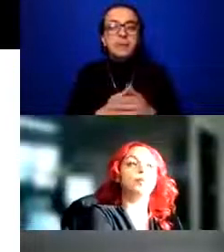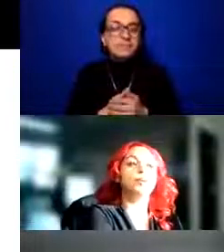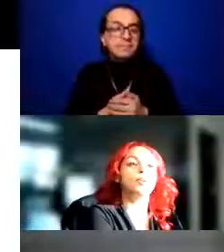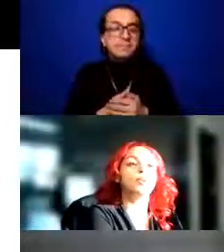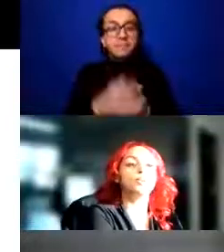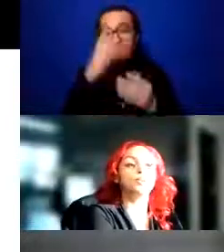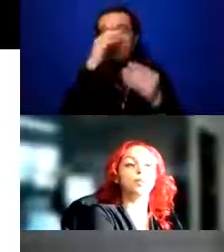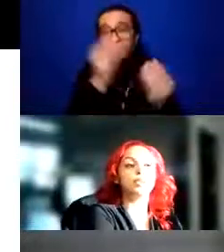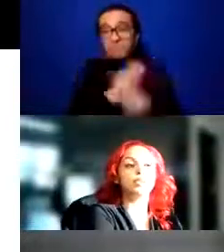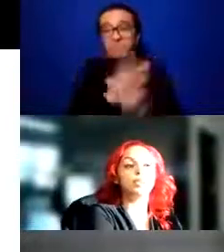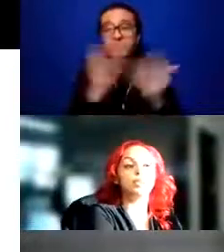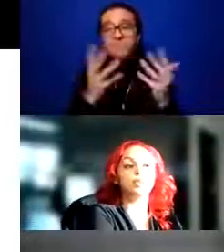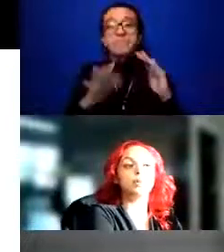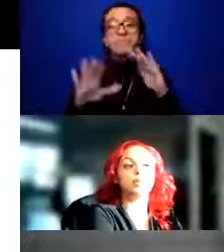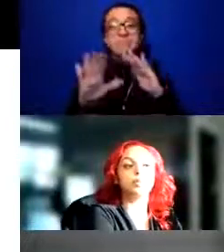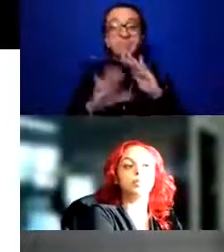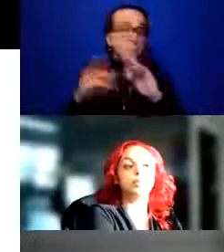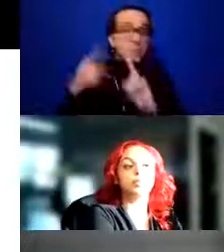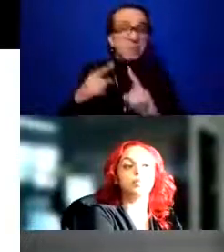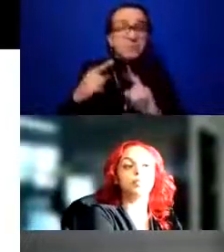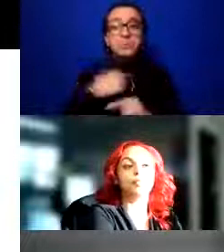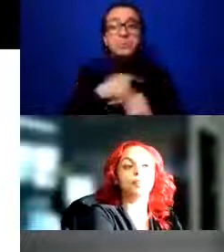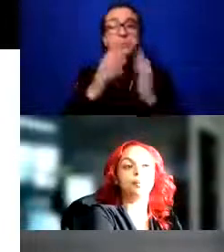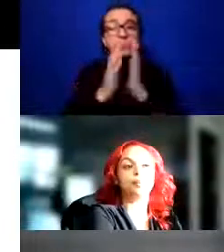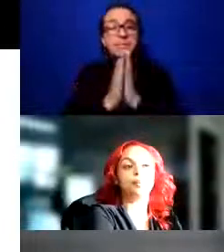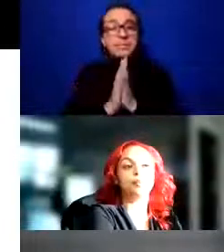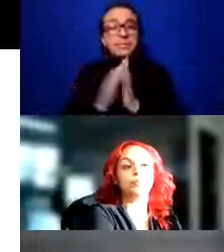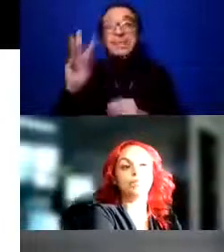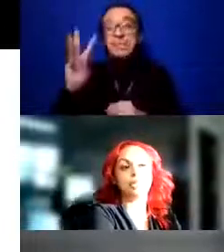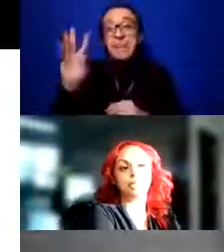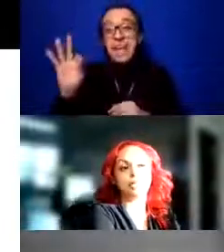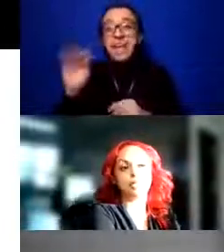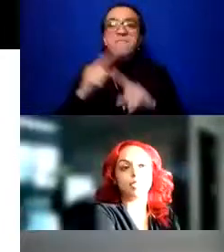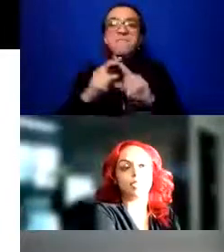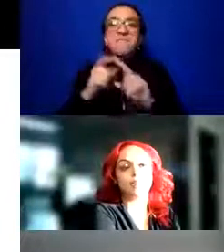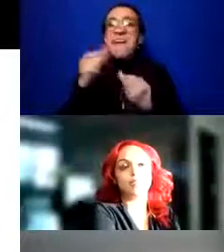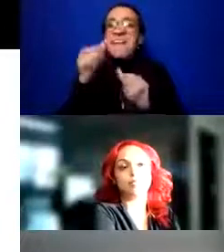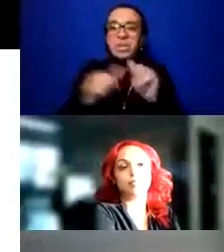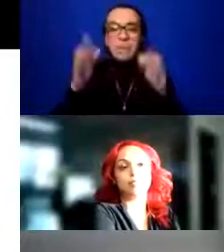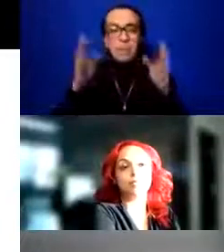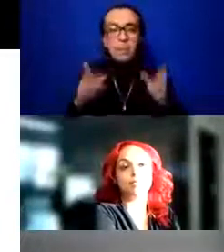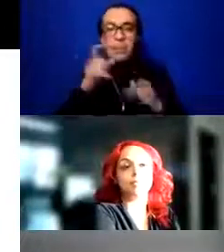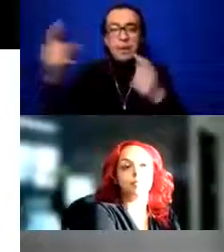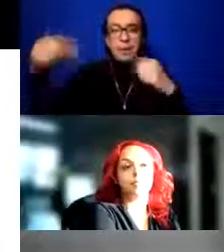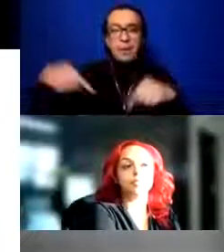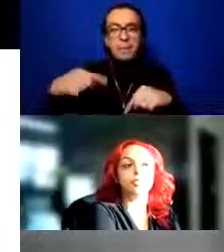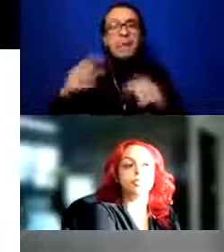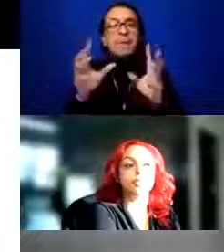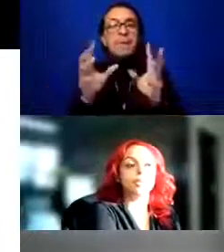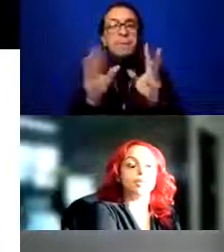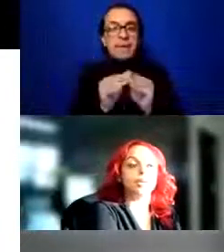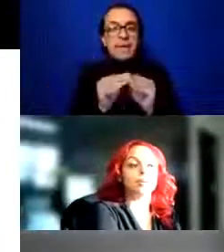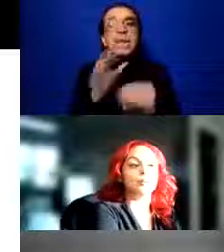to let everyone know that we're just requesting W-9s from every member who's attending the meetings and receiving the monthly